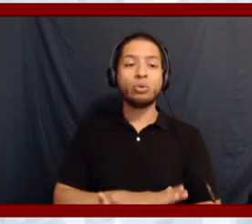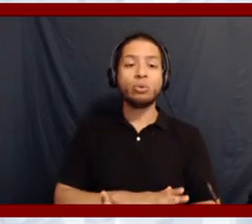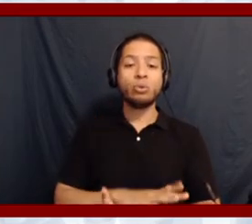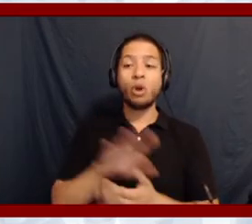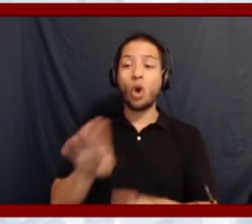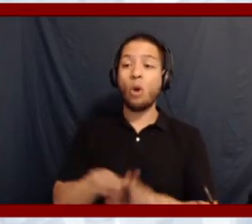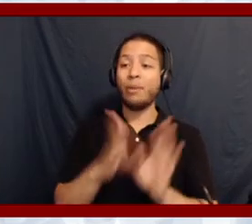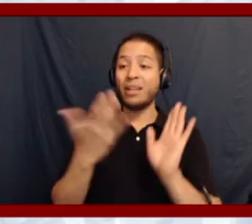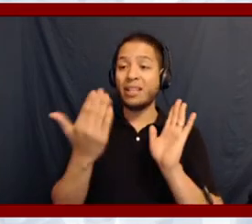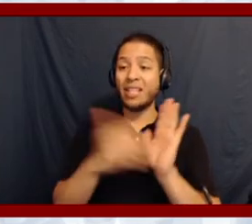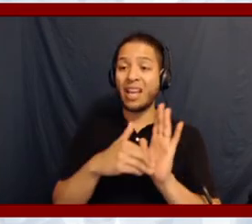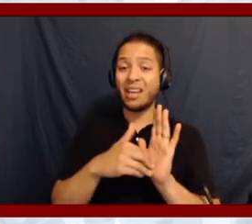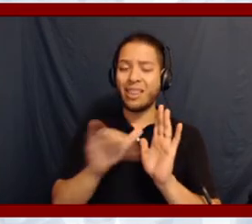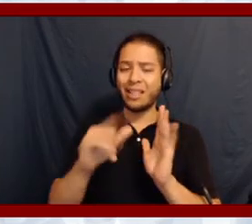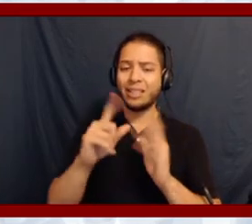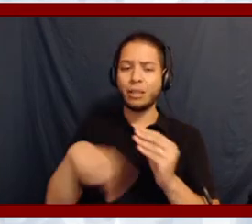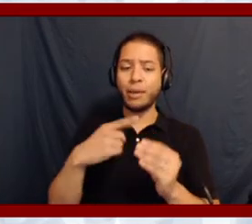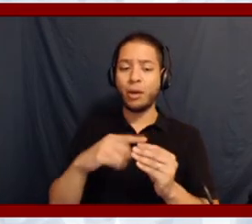hard.